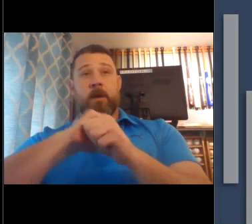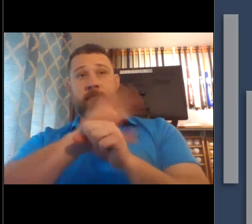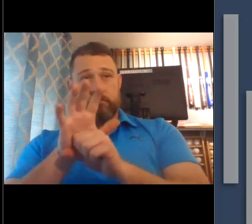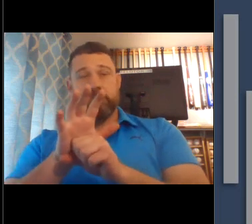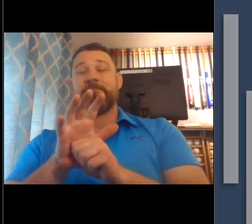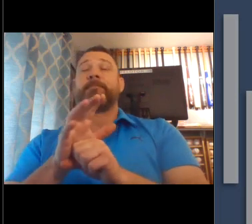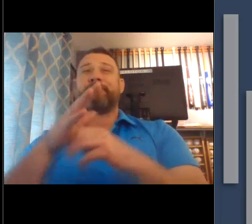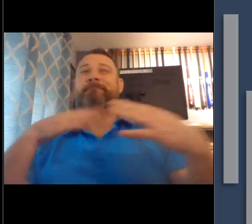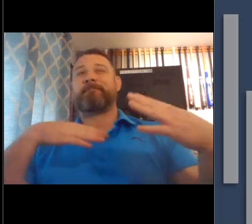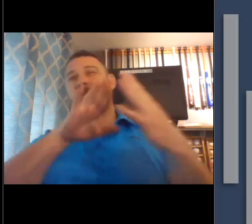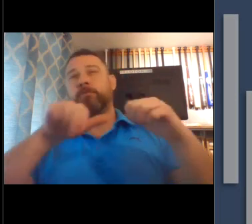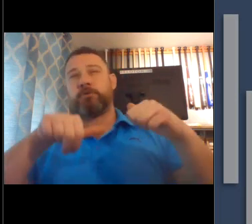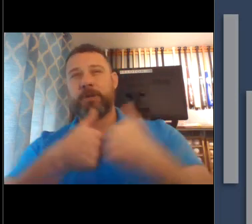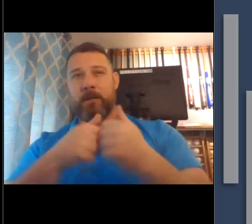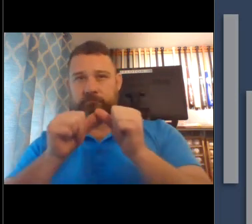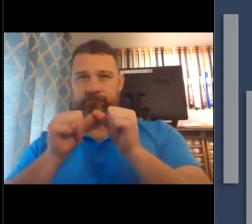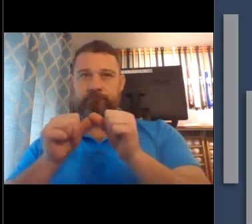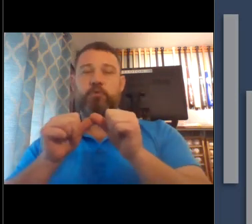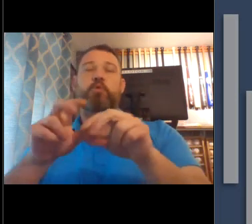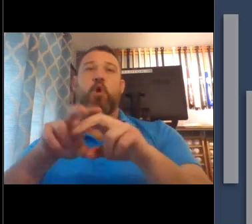return to sustainable ridership levels.